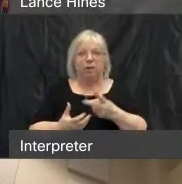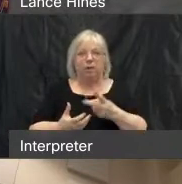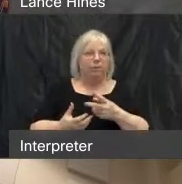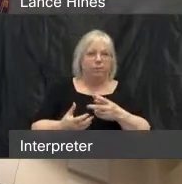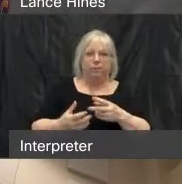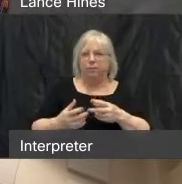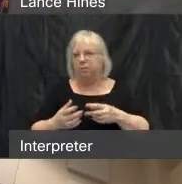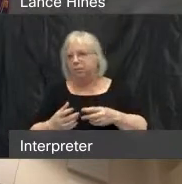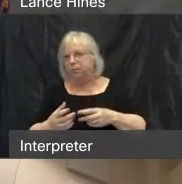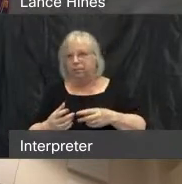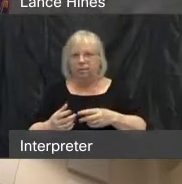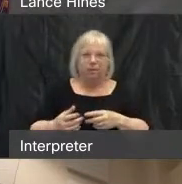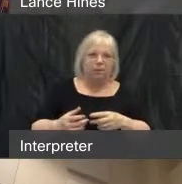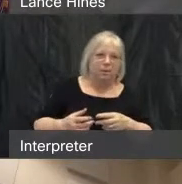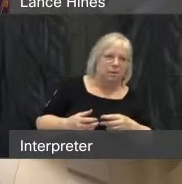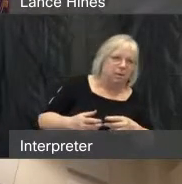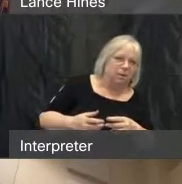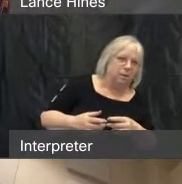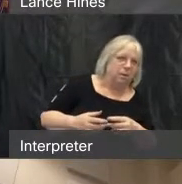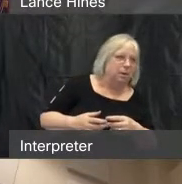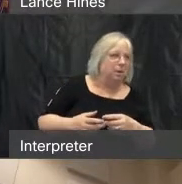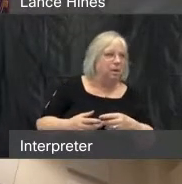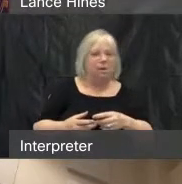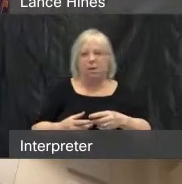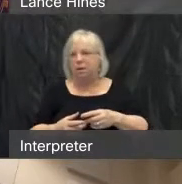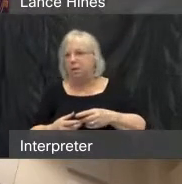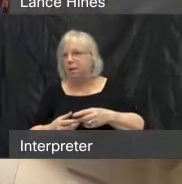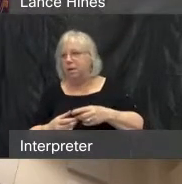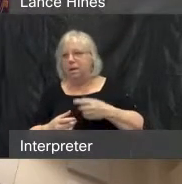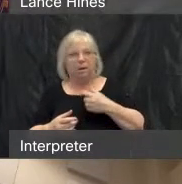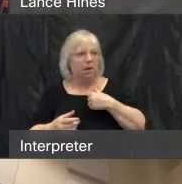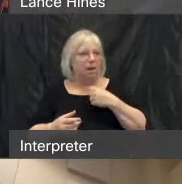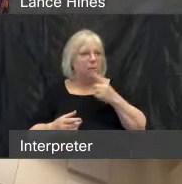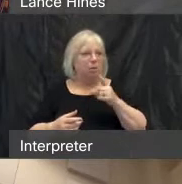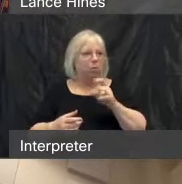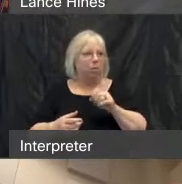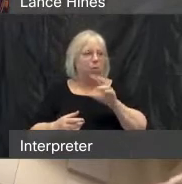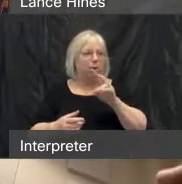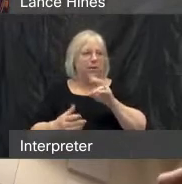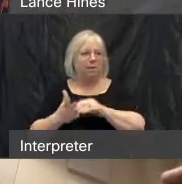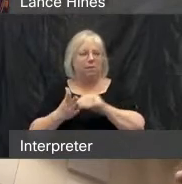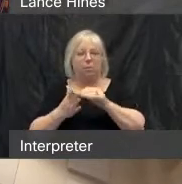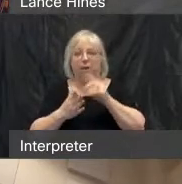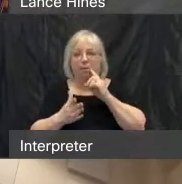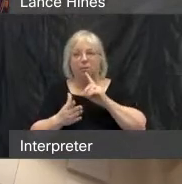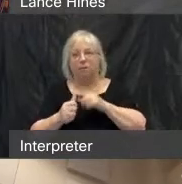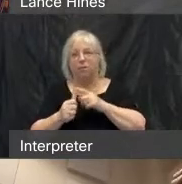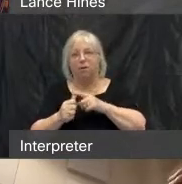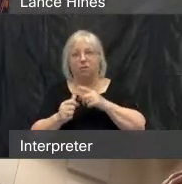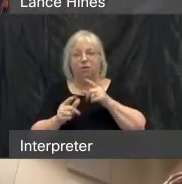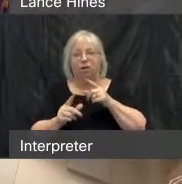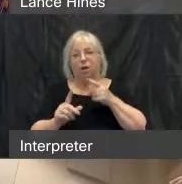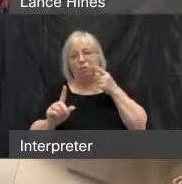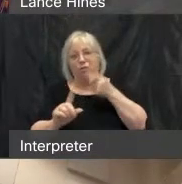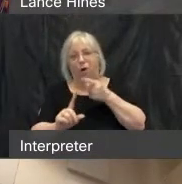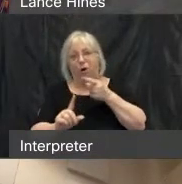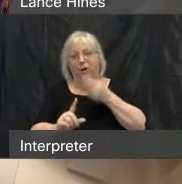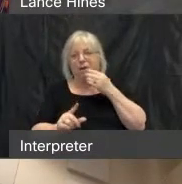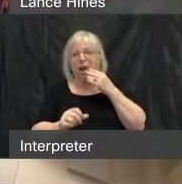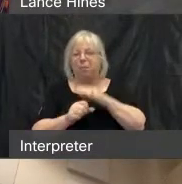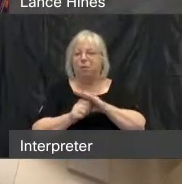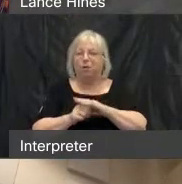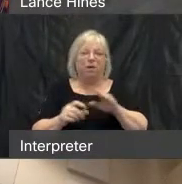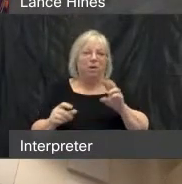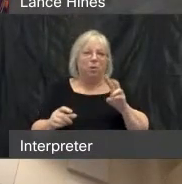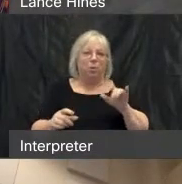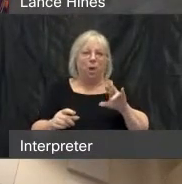$1.4 million for my first targeted neighborhood. Can I clarify I want $5 million. On the $1.4 million, please? Mayor. I want $5 million, but I'll